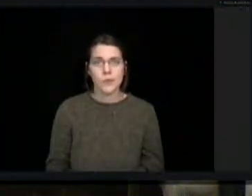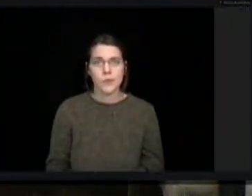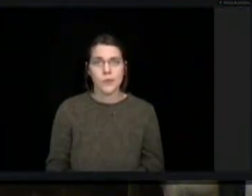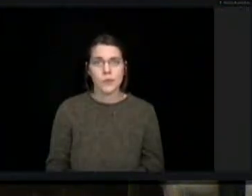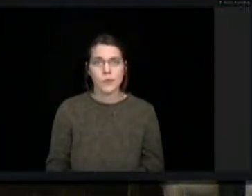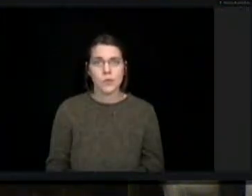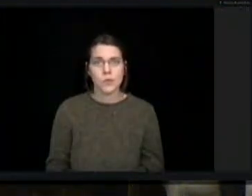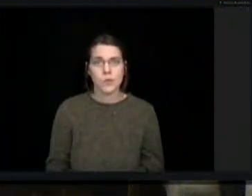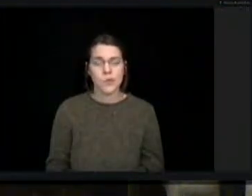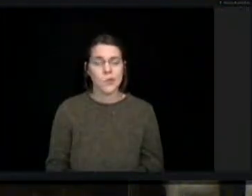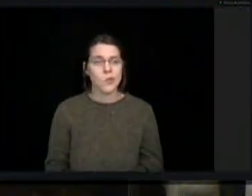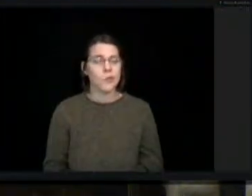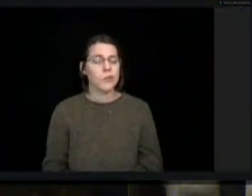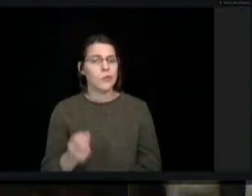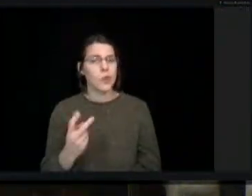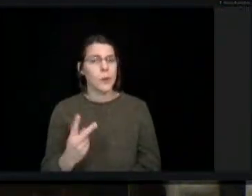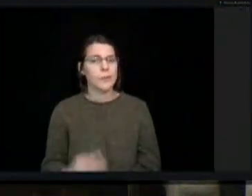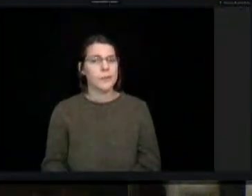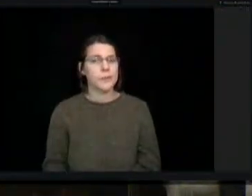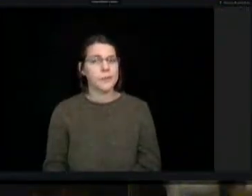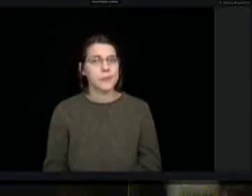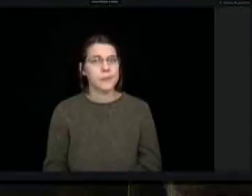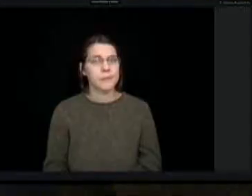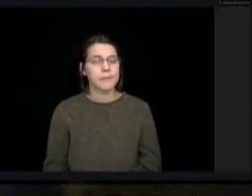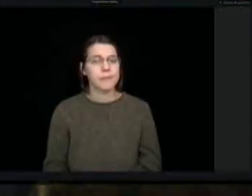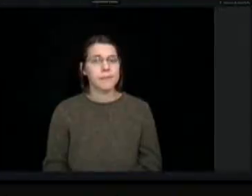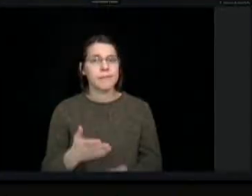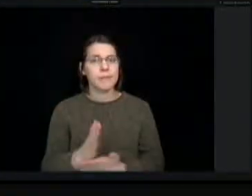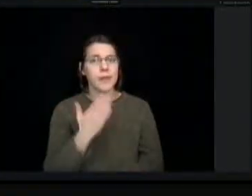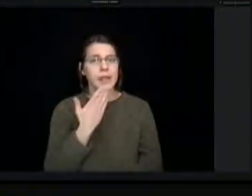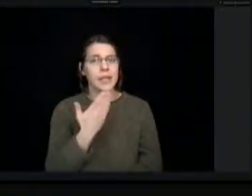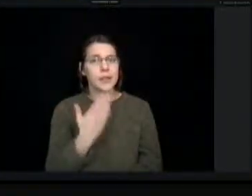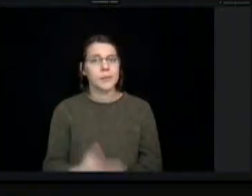Okay. All right. Thanks. Thank you.